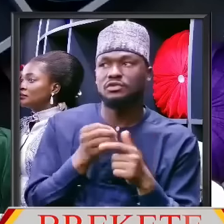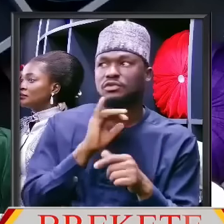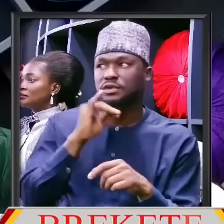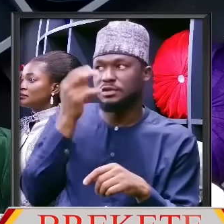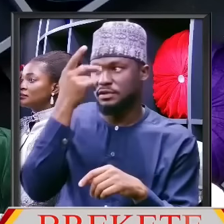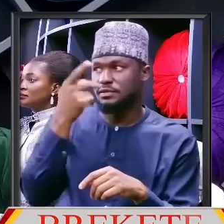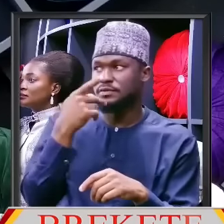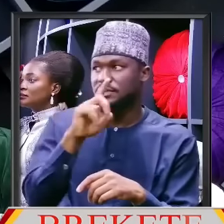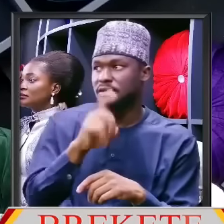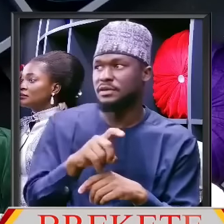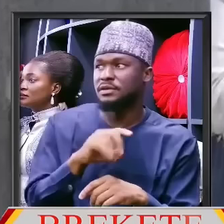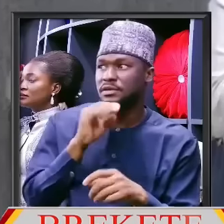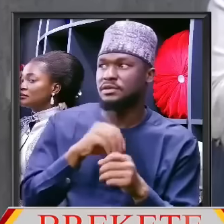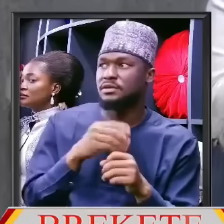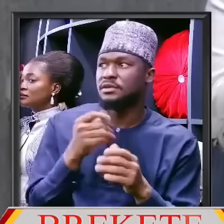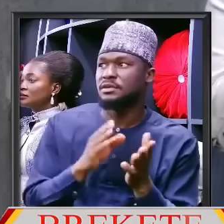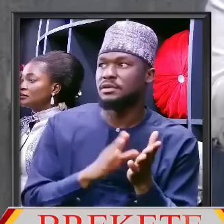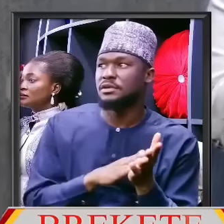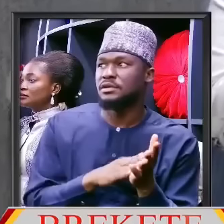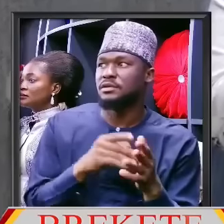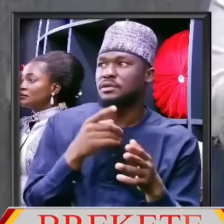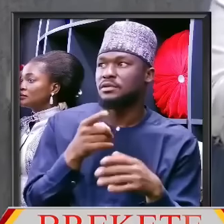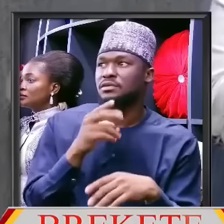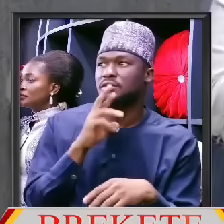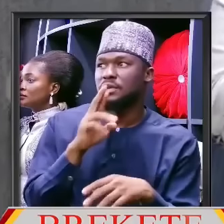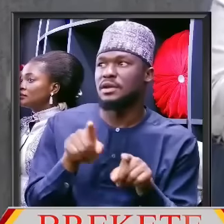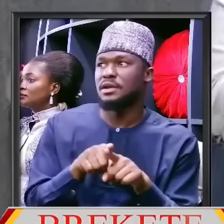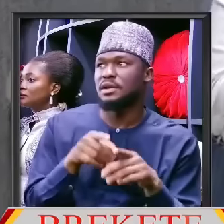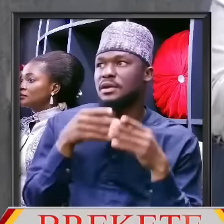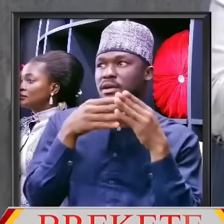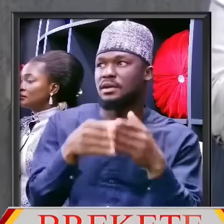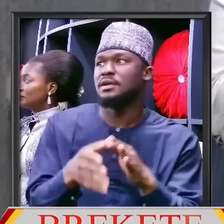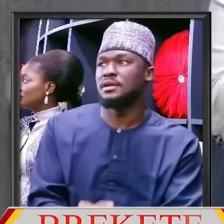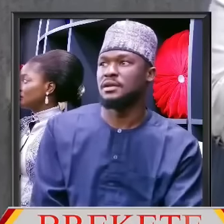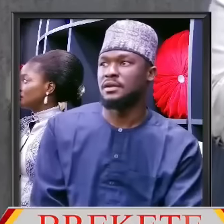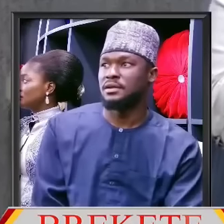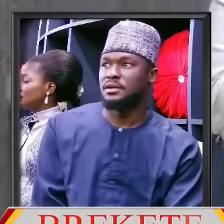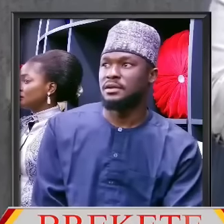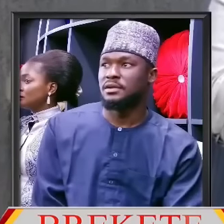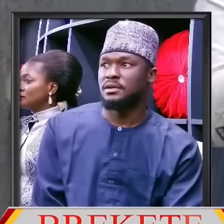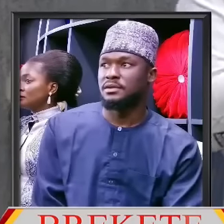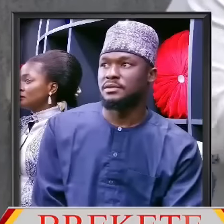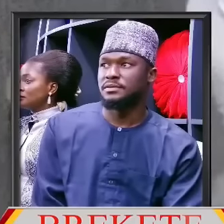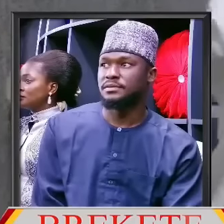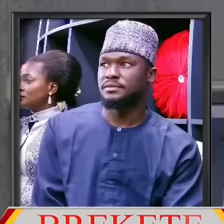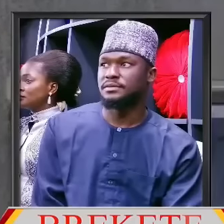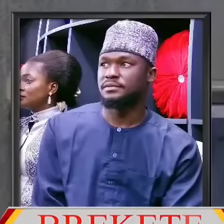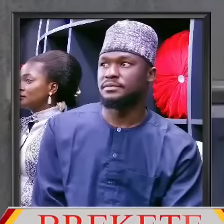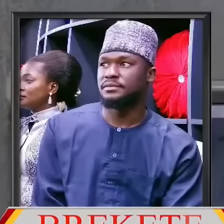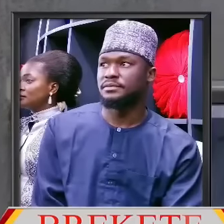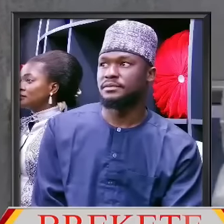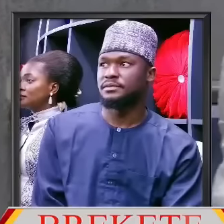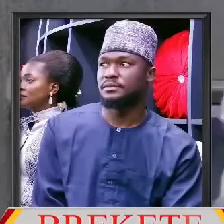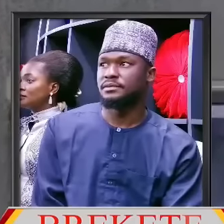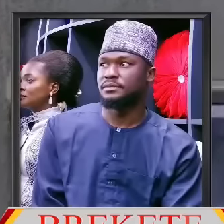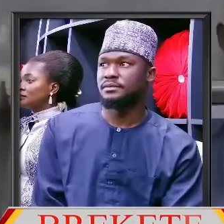be parent? No, my cousin did the school. Okay, so you are like guardian for him. Yes. Oh, thank you. The next